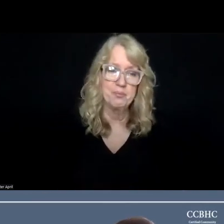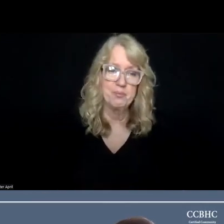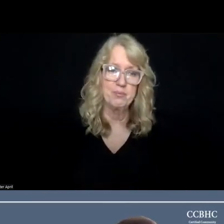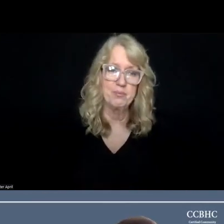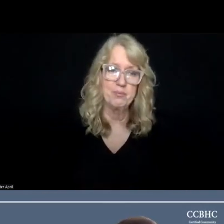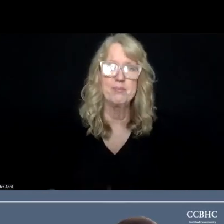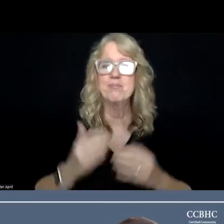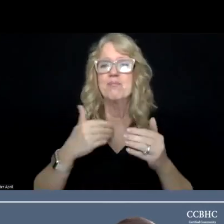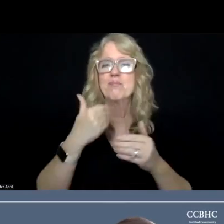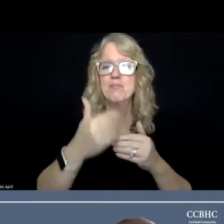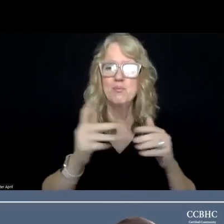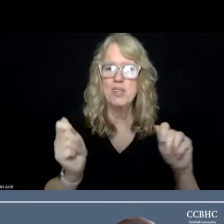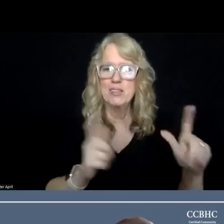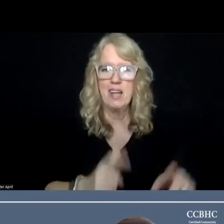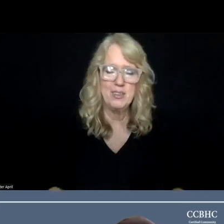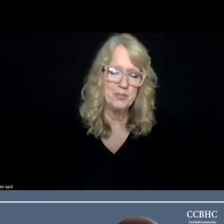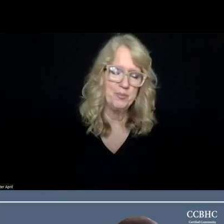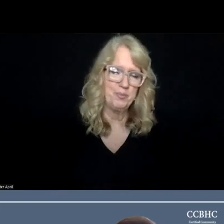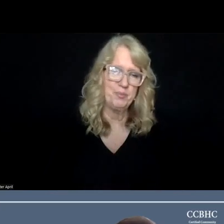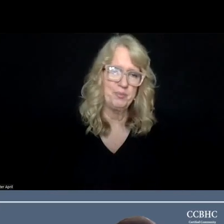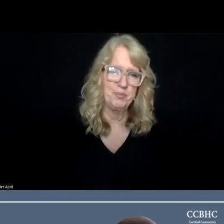if you could jump to the next slide, that'd be great.